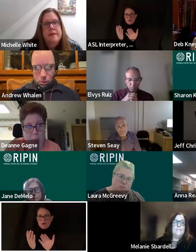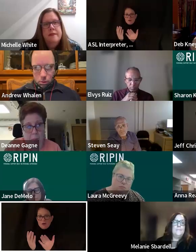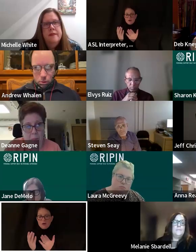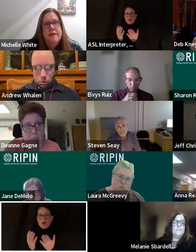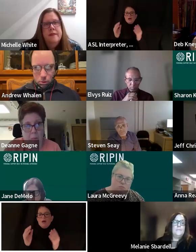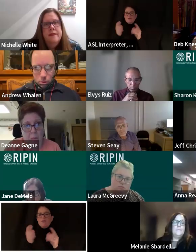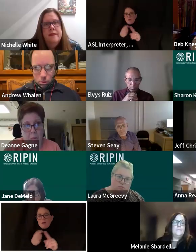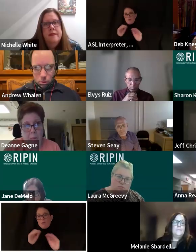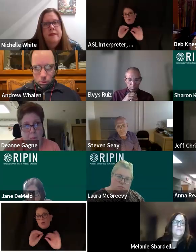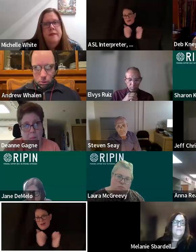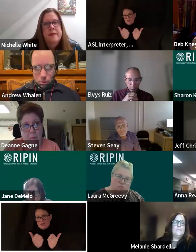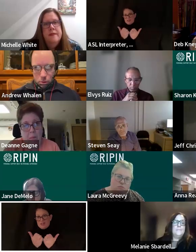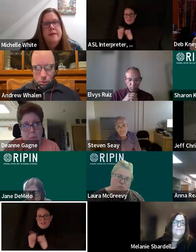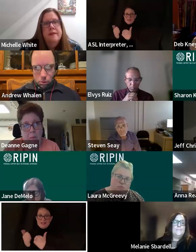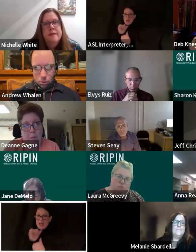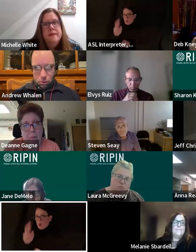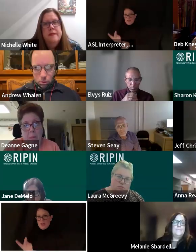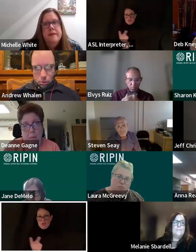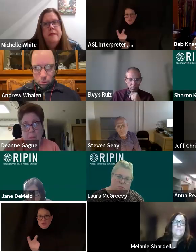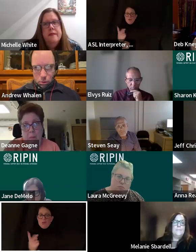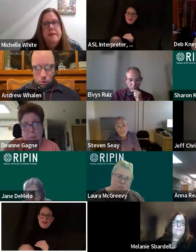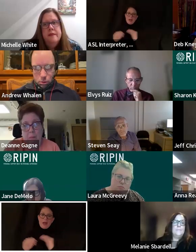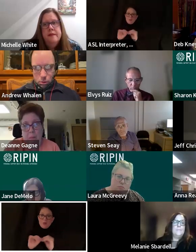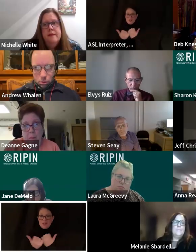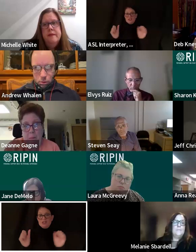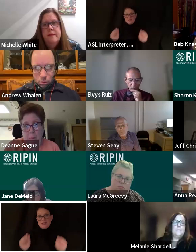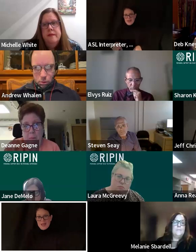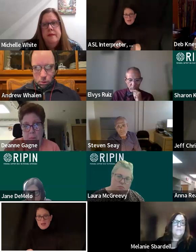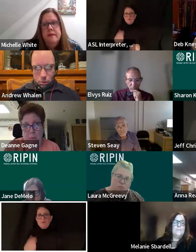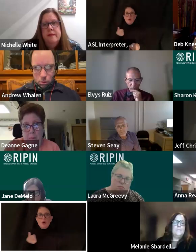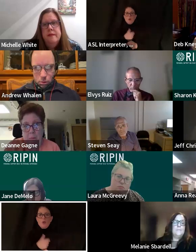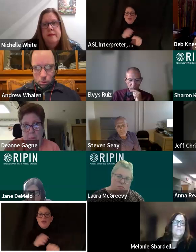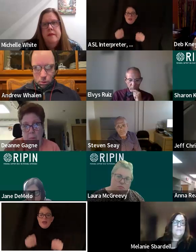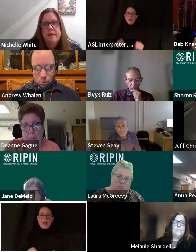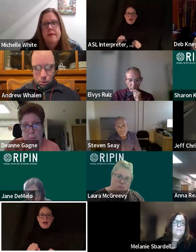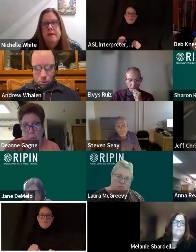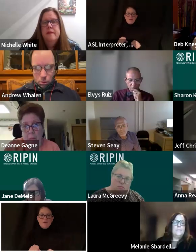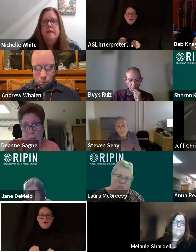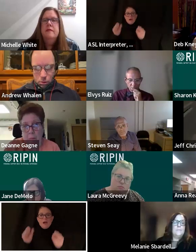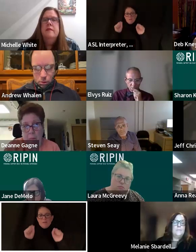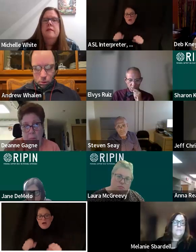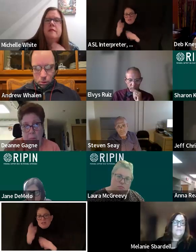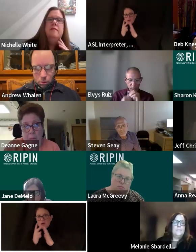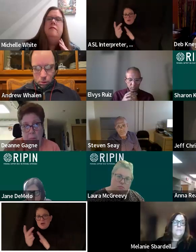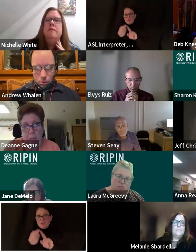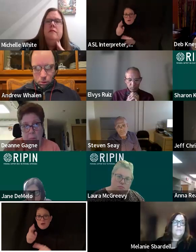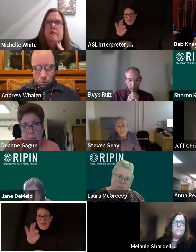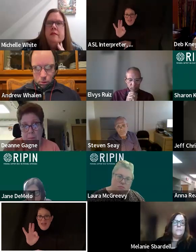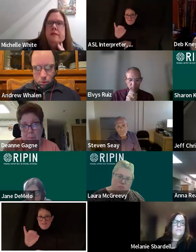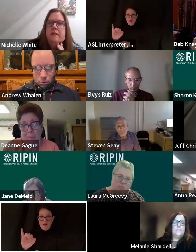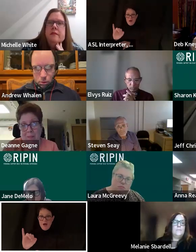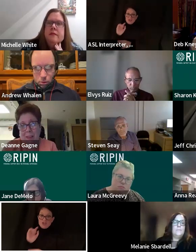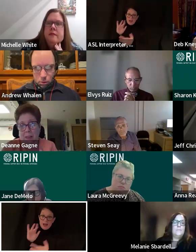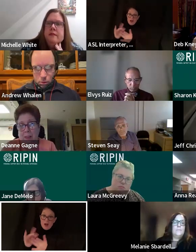more agencies. So we have perspectives for our FI. Is that something that I should reach out